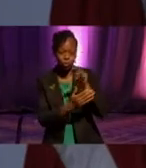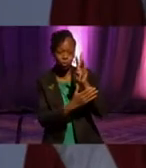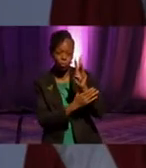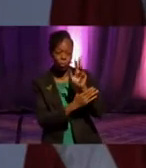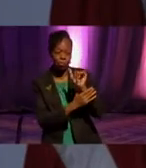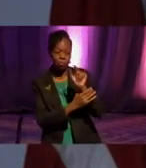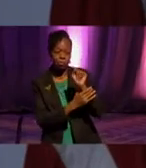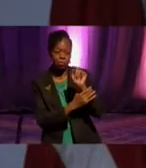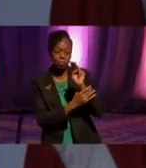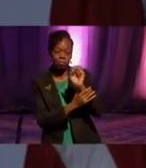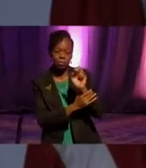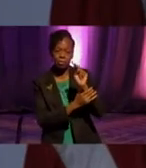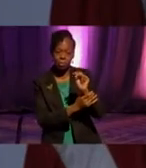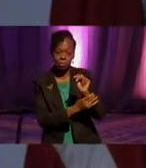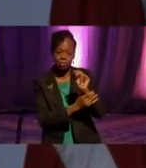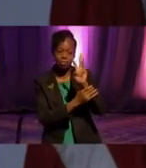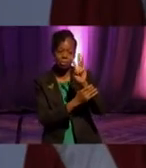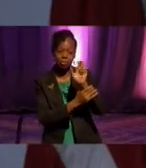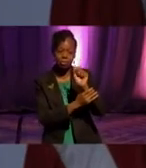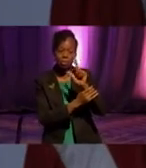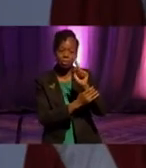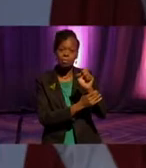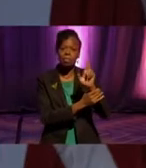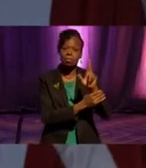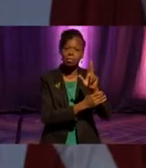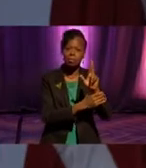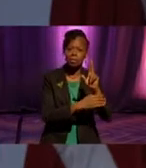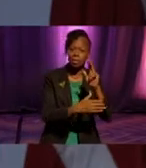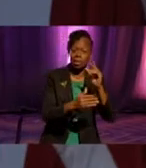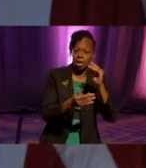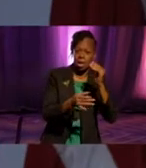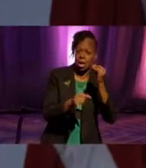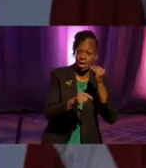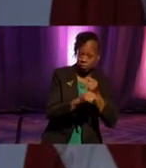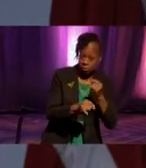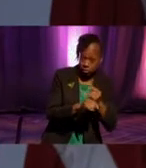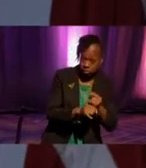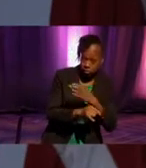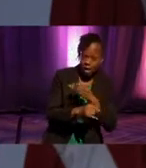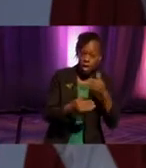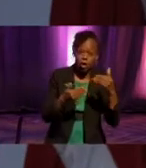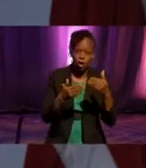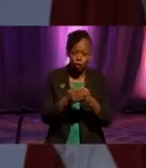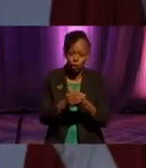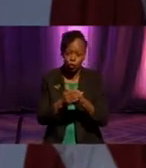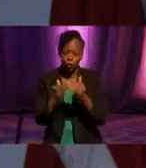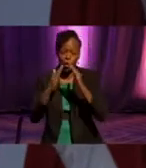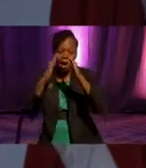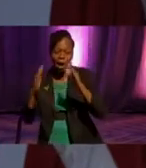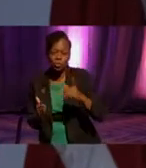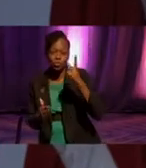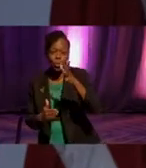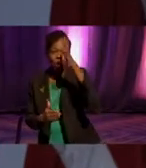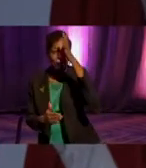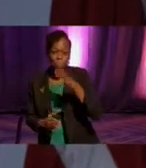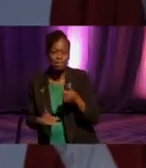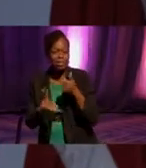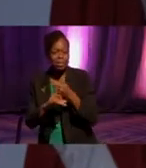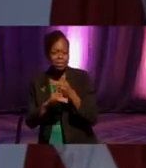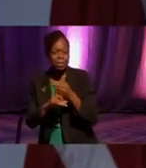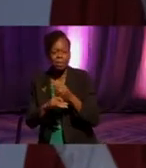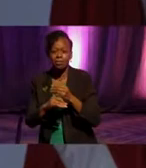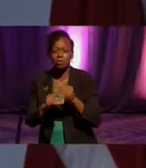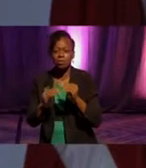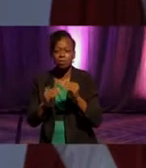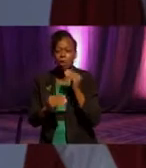facility. A new shelter for men experiencing homelessness is being built and being built by